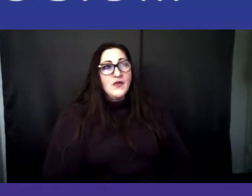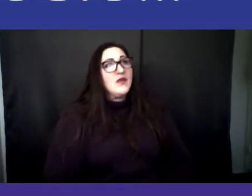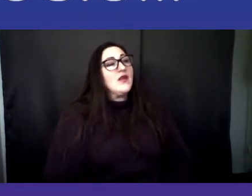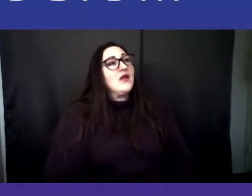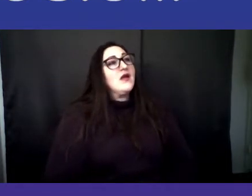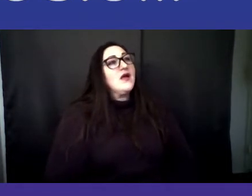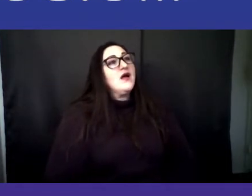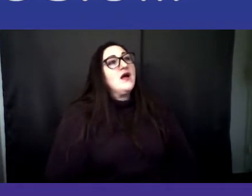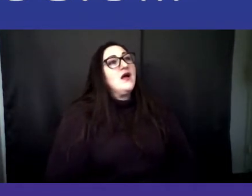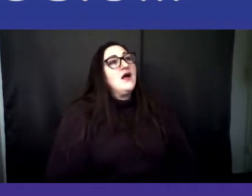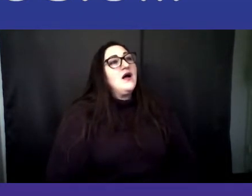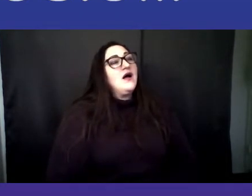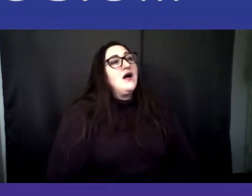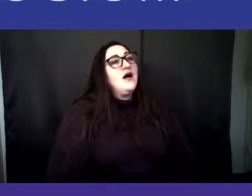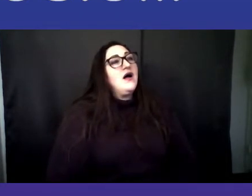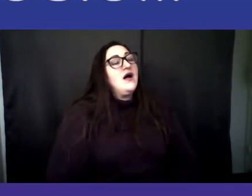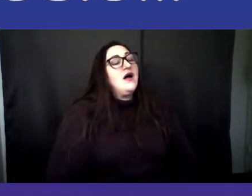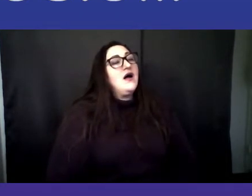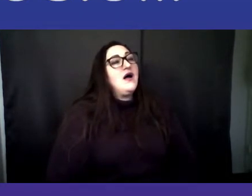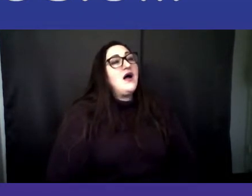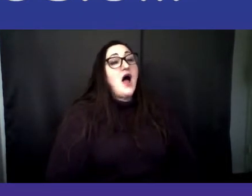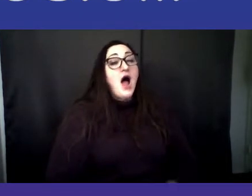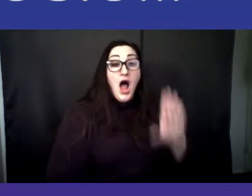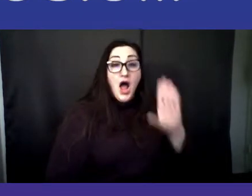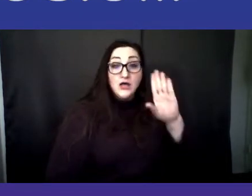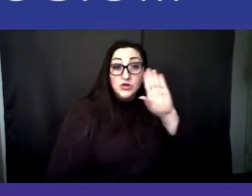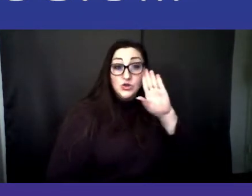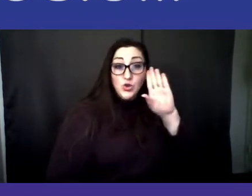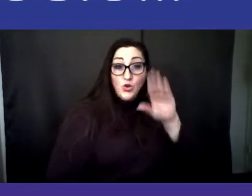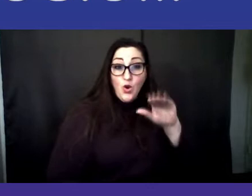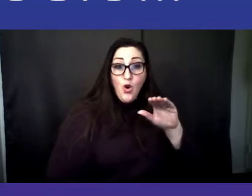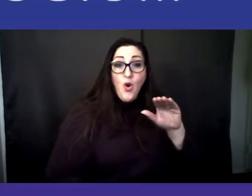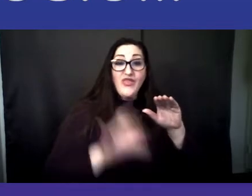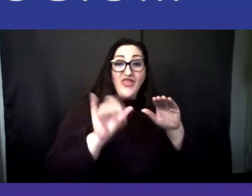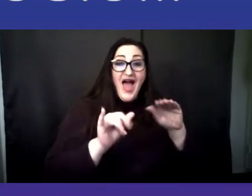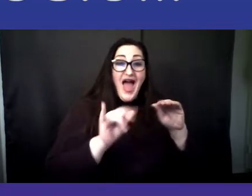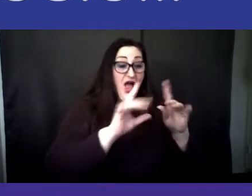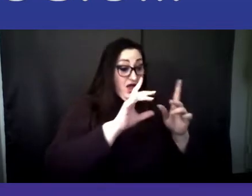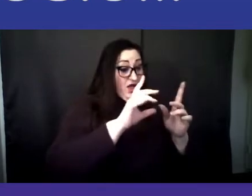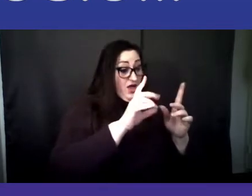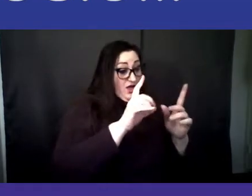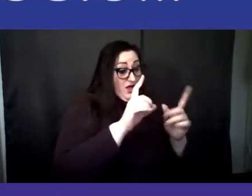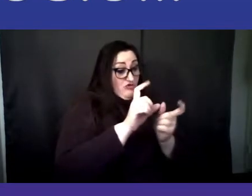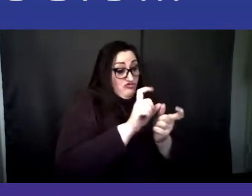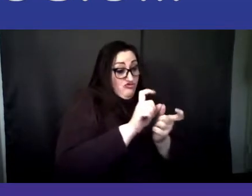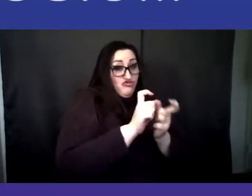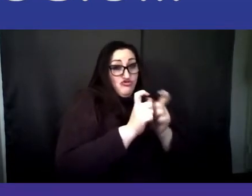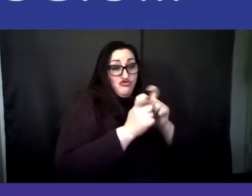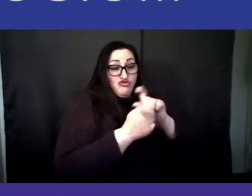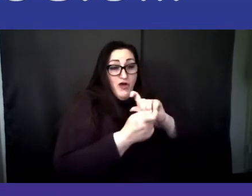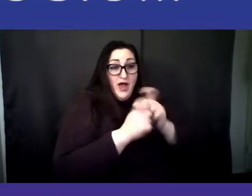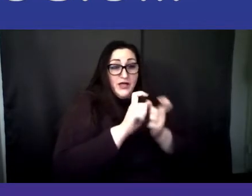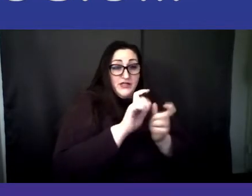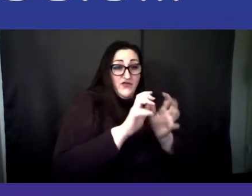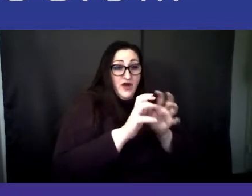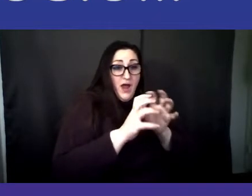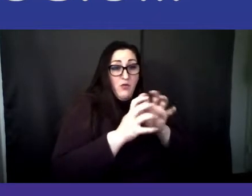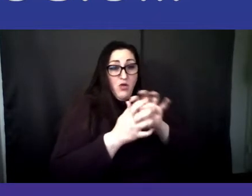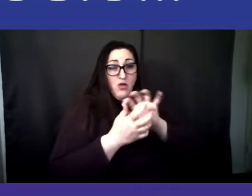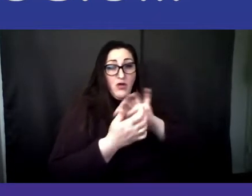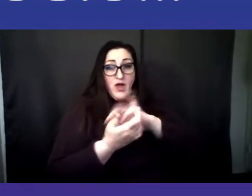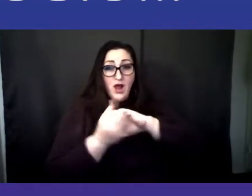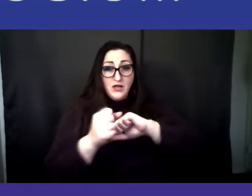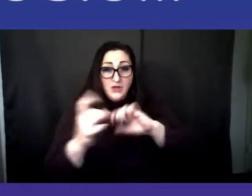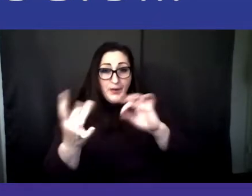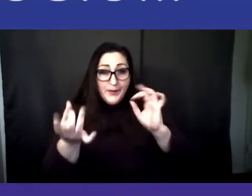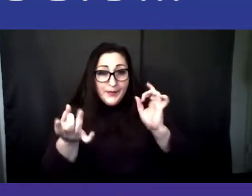like be apocalyptic. And I feel like CRIPS, which is, or DIS, CRIP and